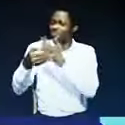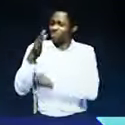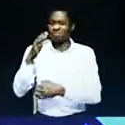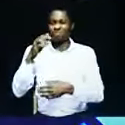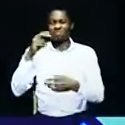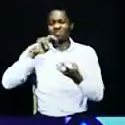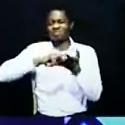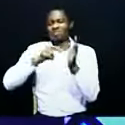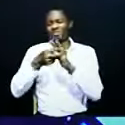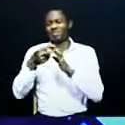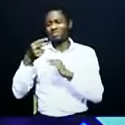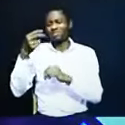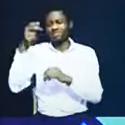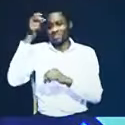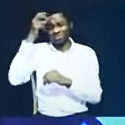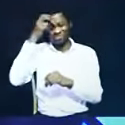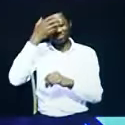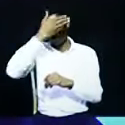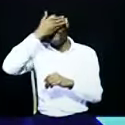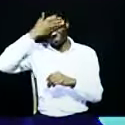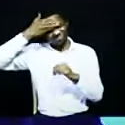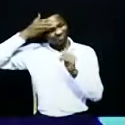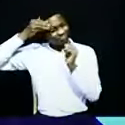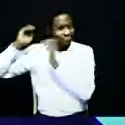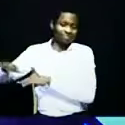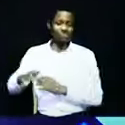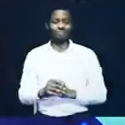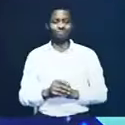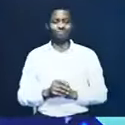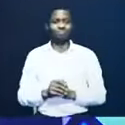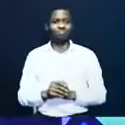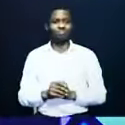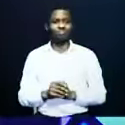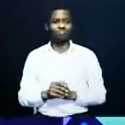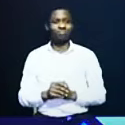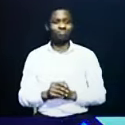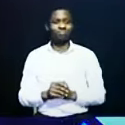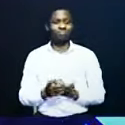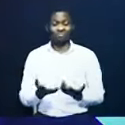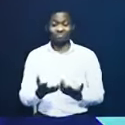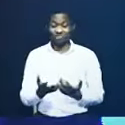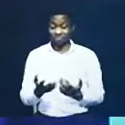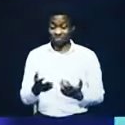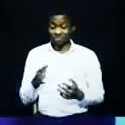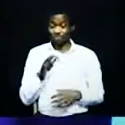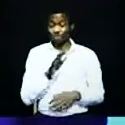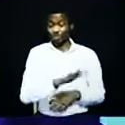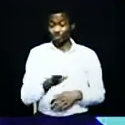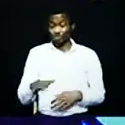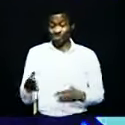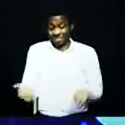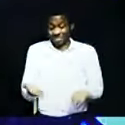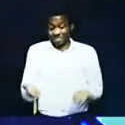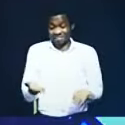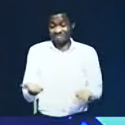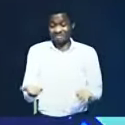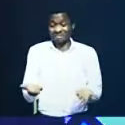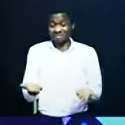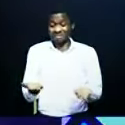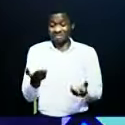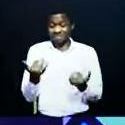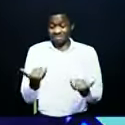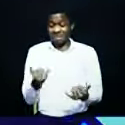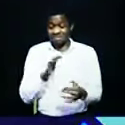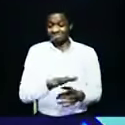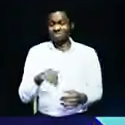breaking. Many years. In fear, be breaking. So, children of our age, they don't talk about Satan. And then my mumma, one cassam for bones, they don't